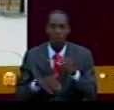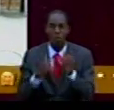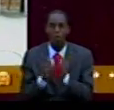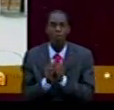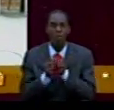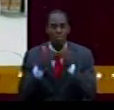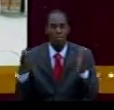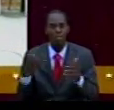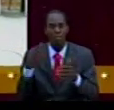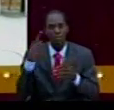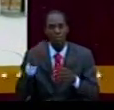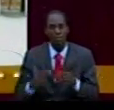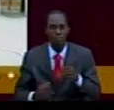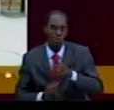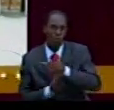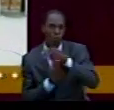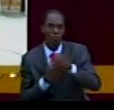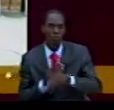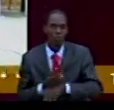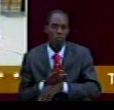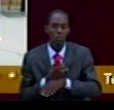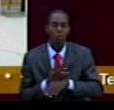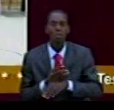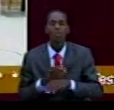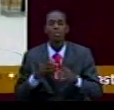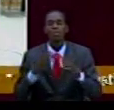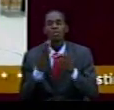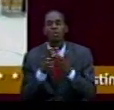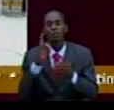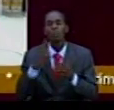clutches. Somebody shout hallelujah!